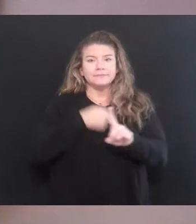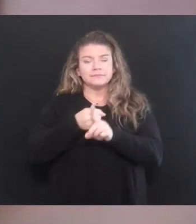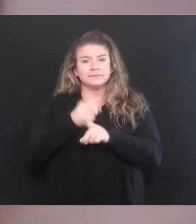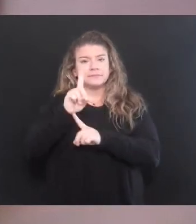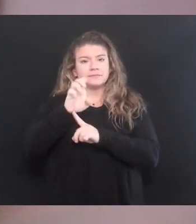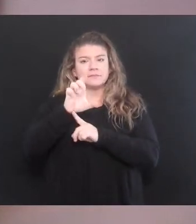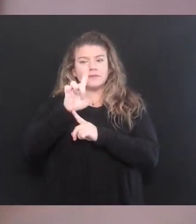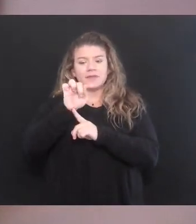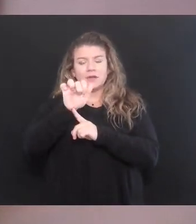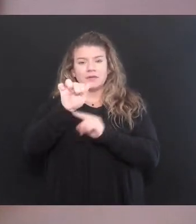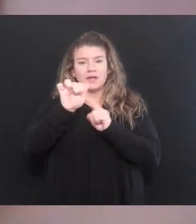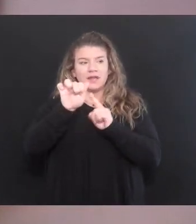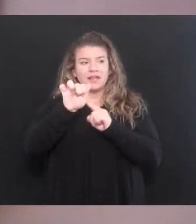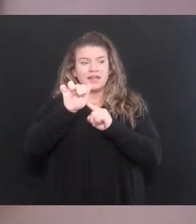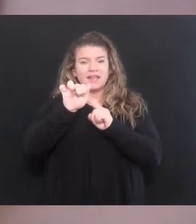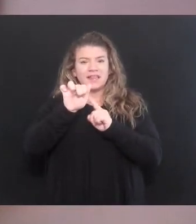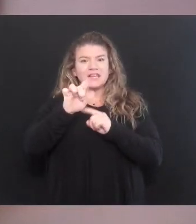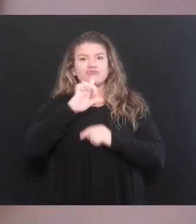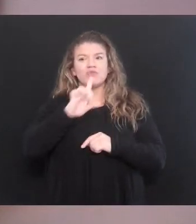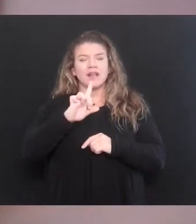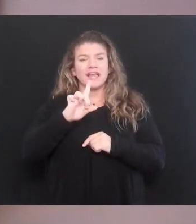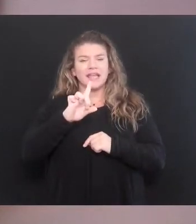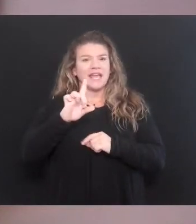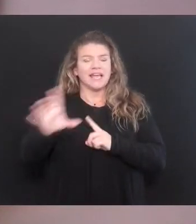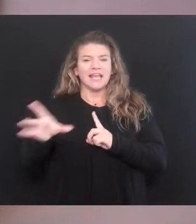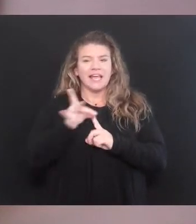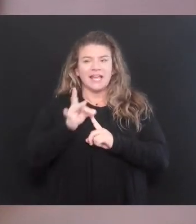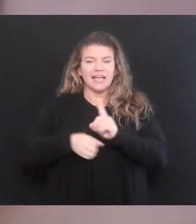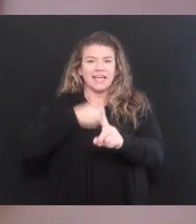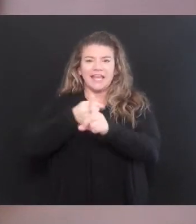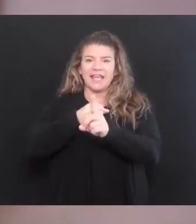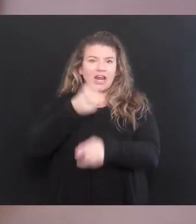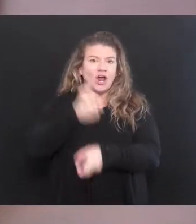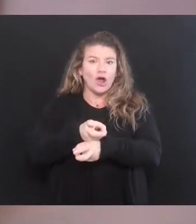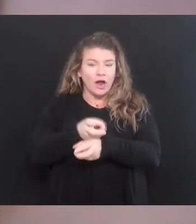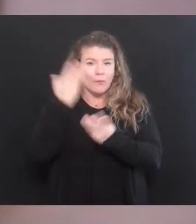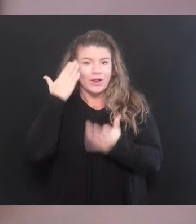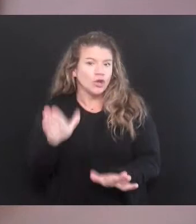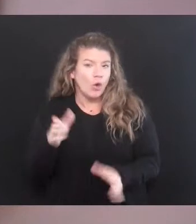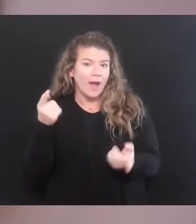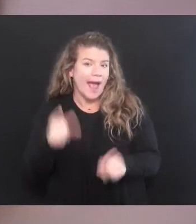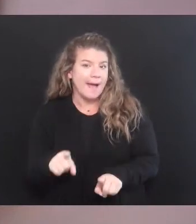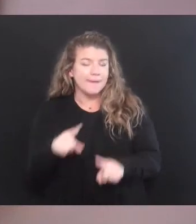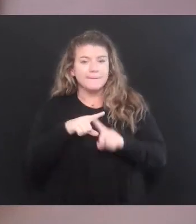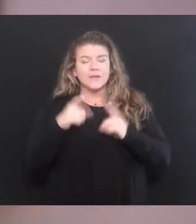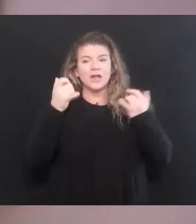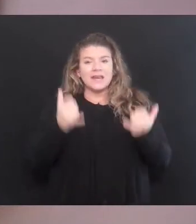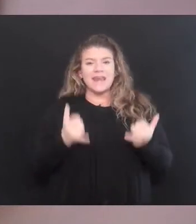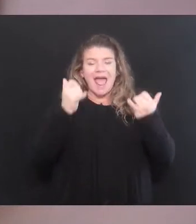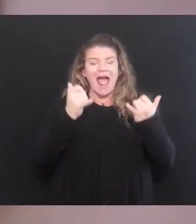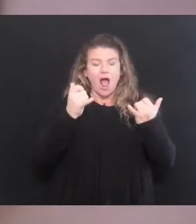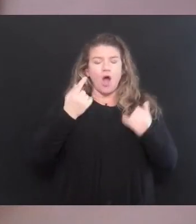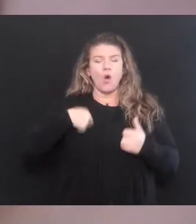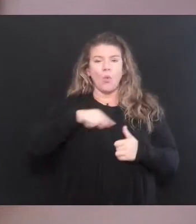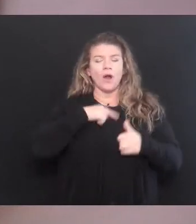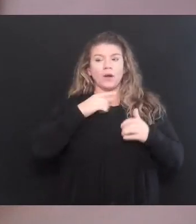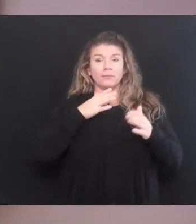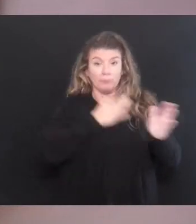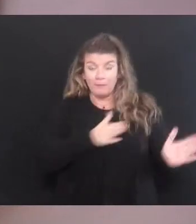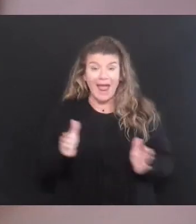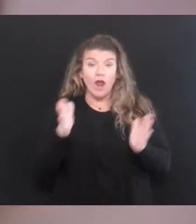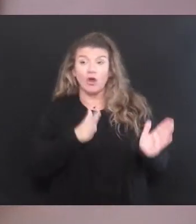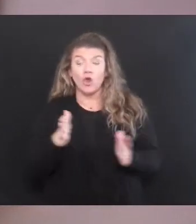along and really kind of changed all that. So I would say that we are prepared, Charles, for